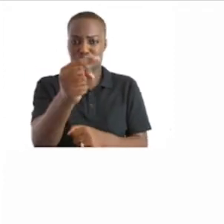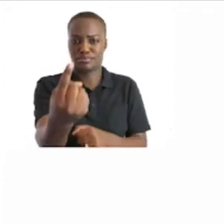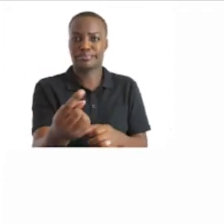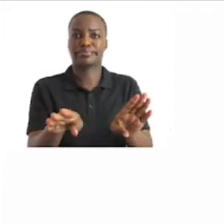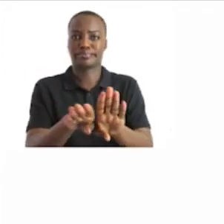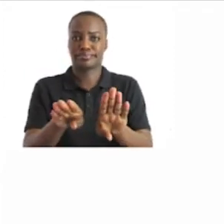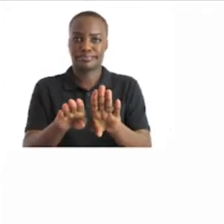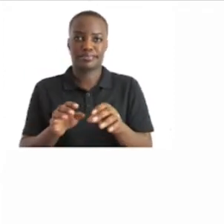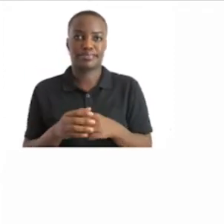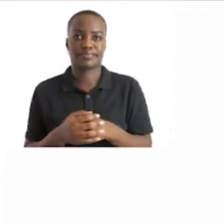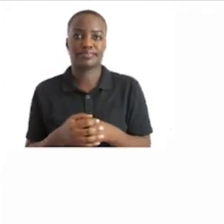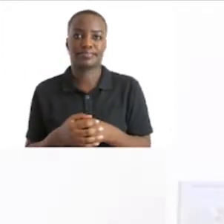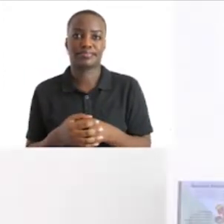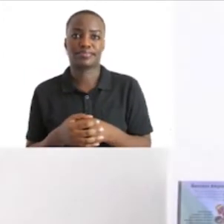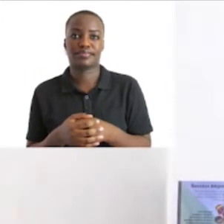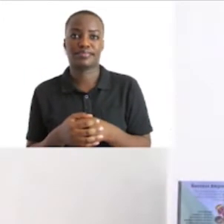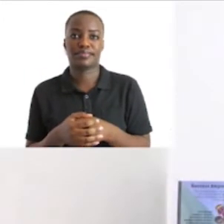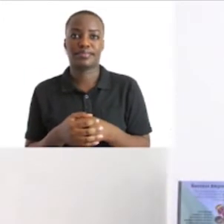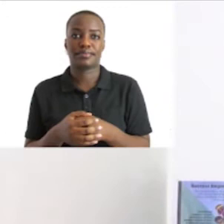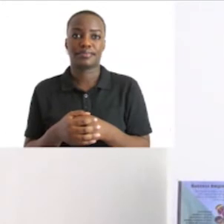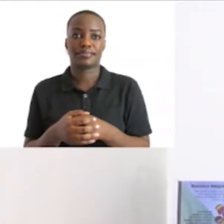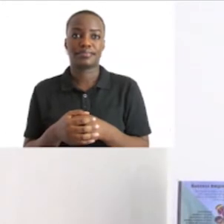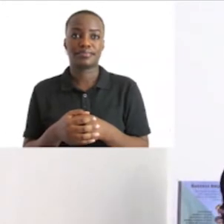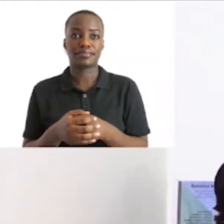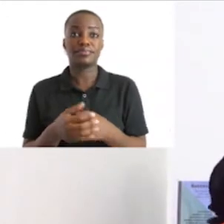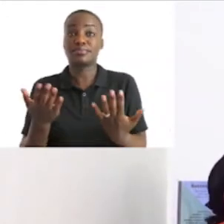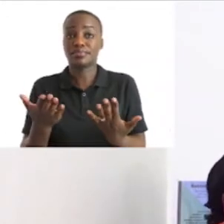do this one by yourselves. Let's now look at page 6.